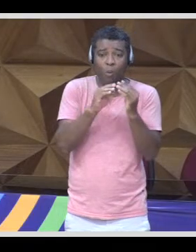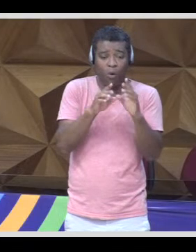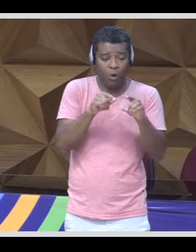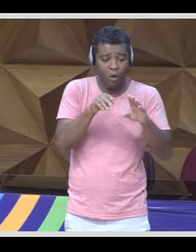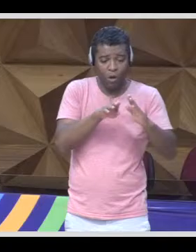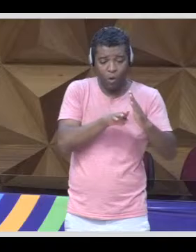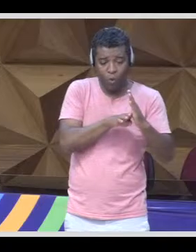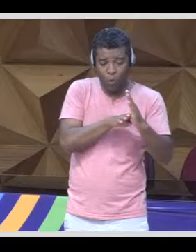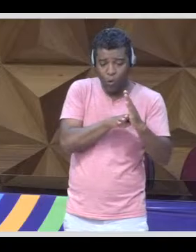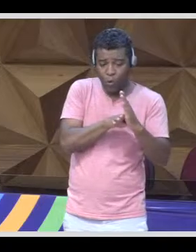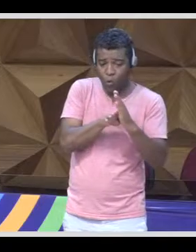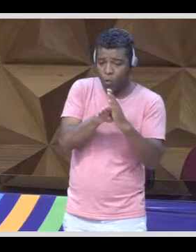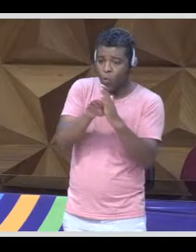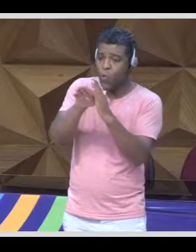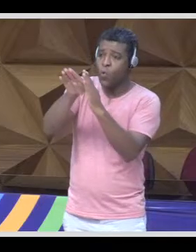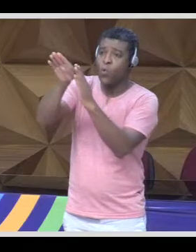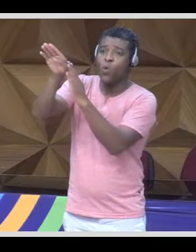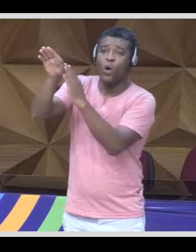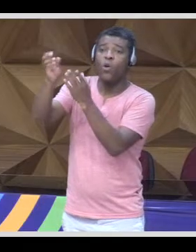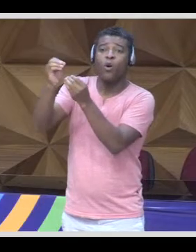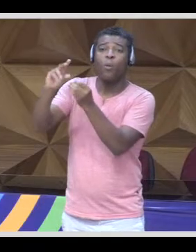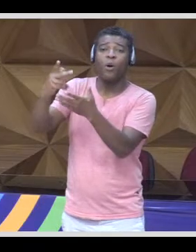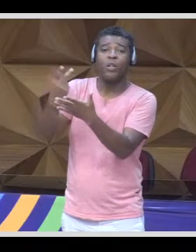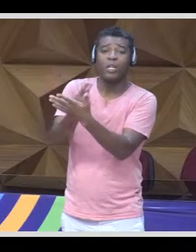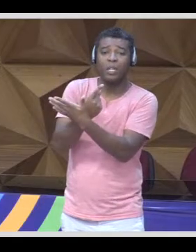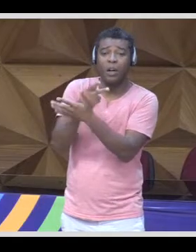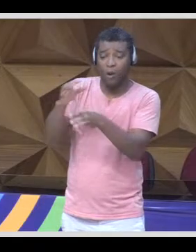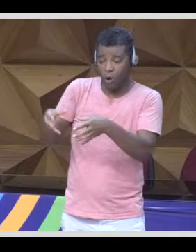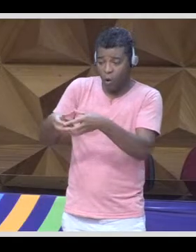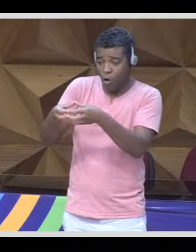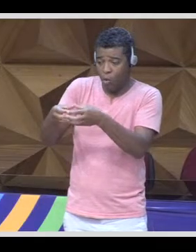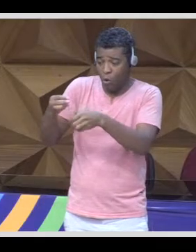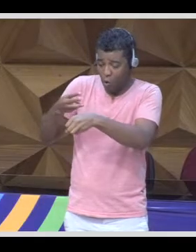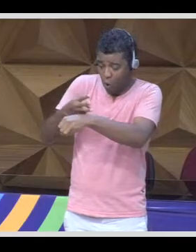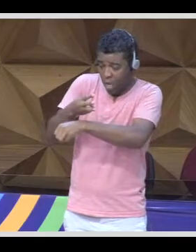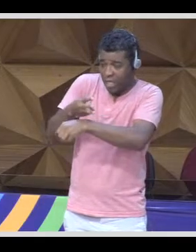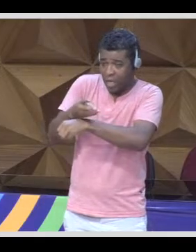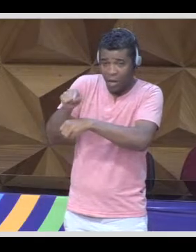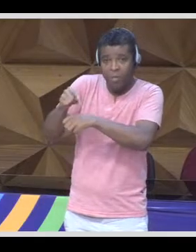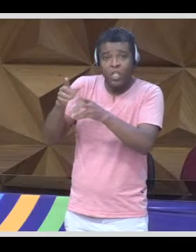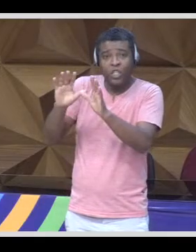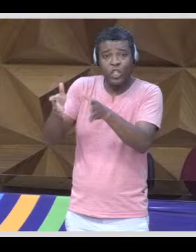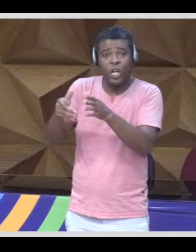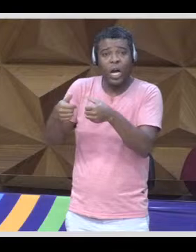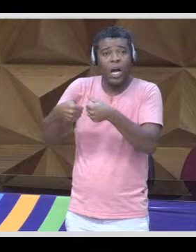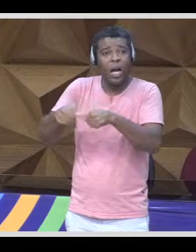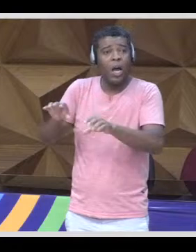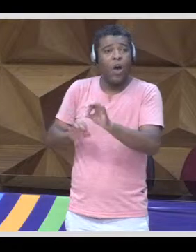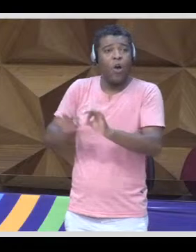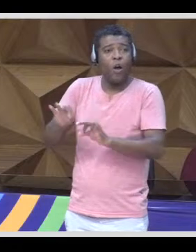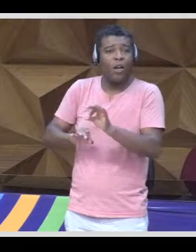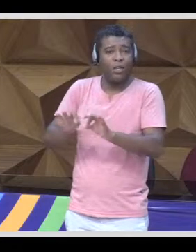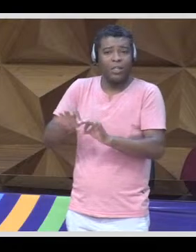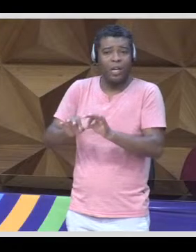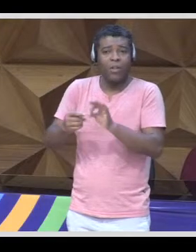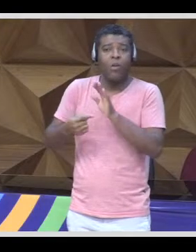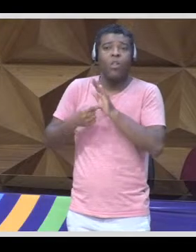in WhatsApp, organized around these topics. I'm not showing these results here because of time,